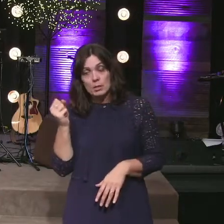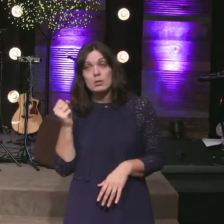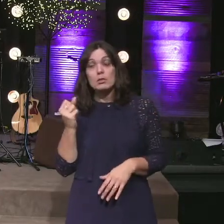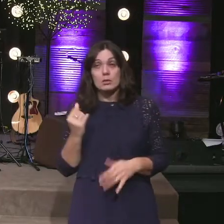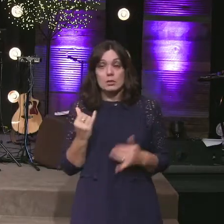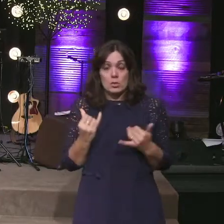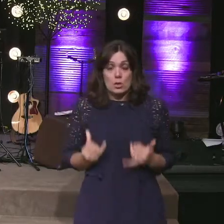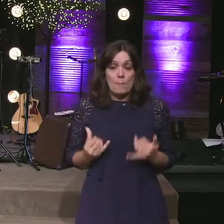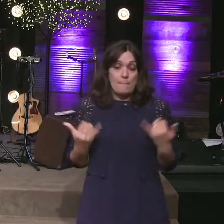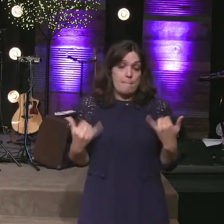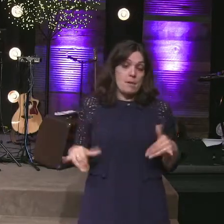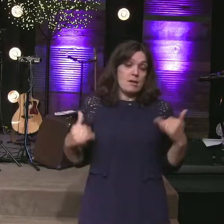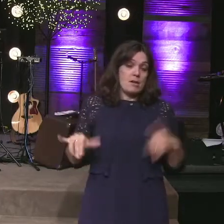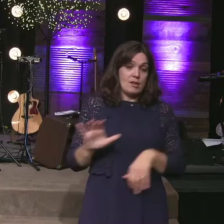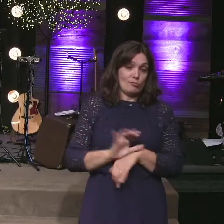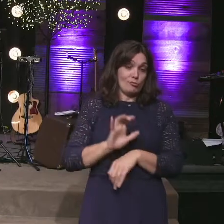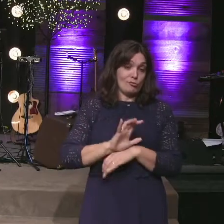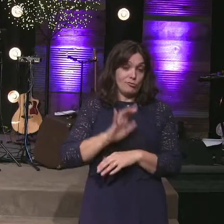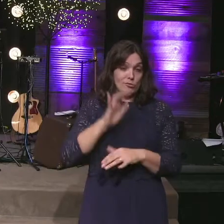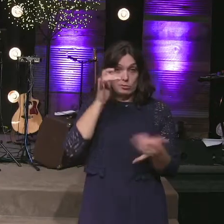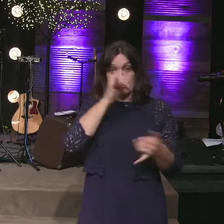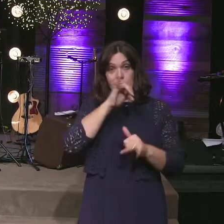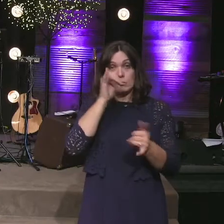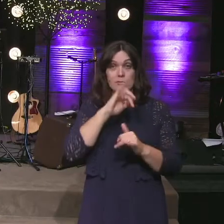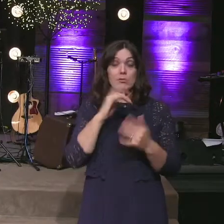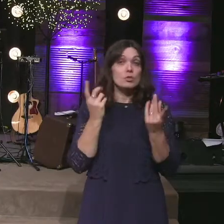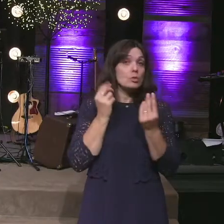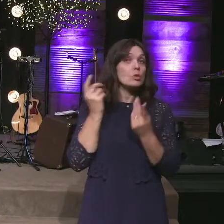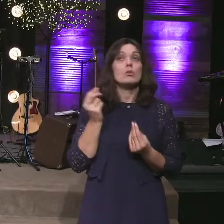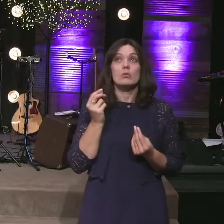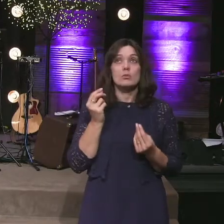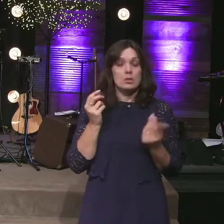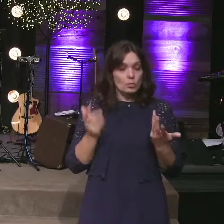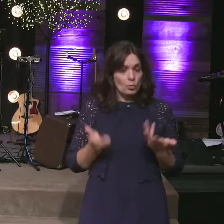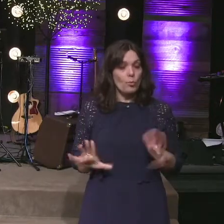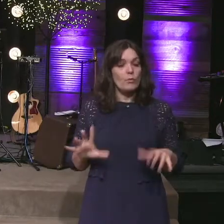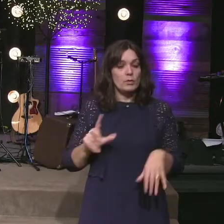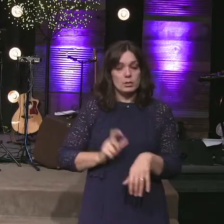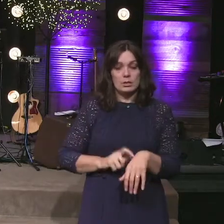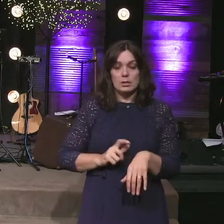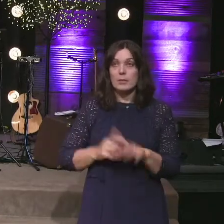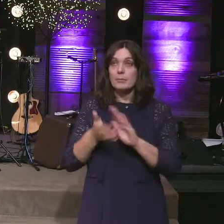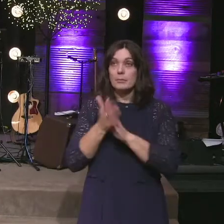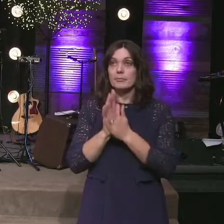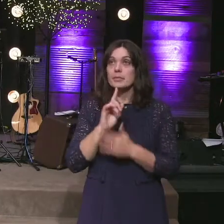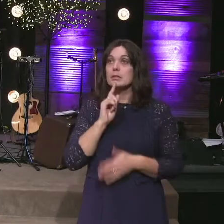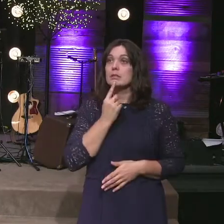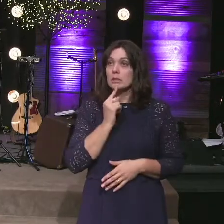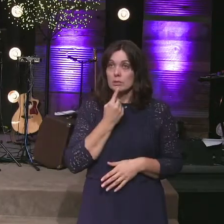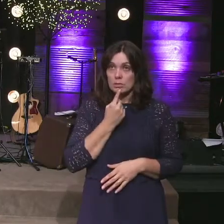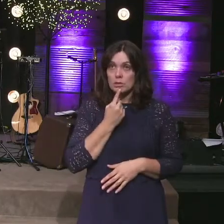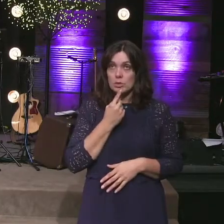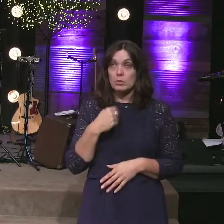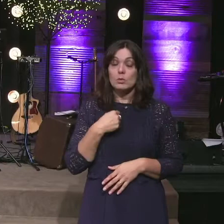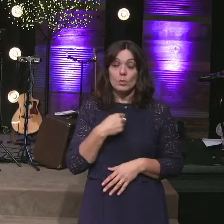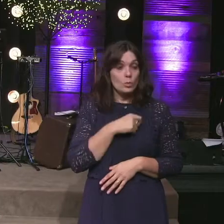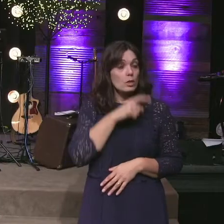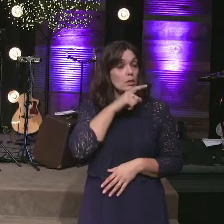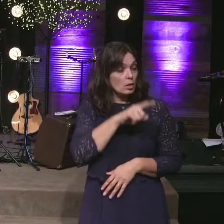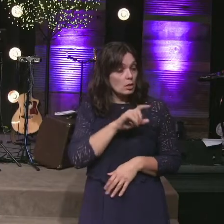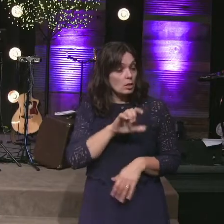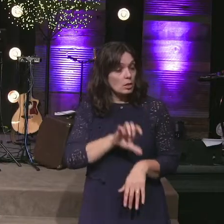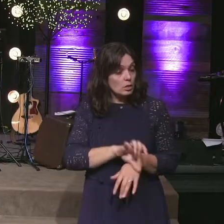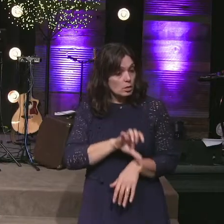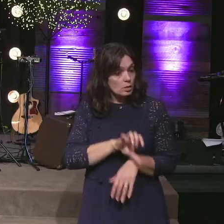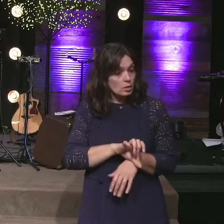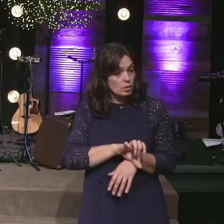now. They're over. It's time to be serious about this. We are the church.